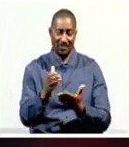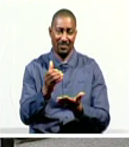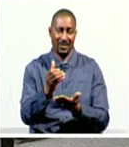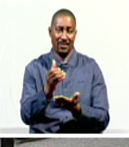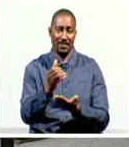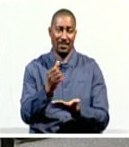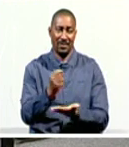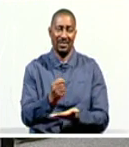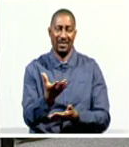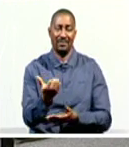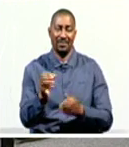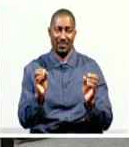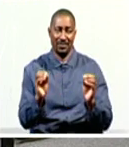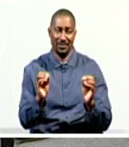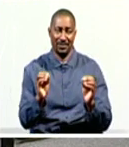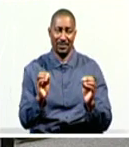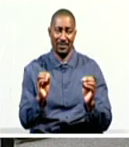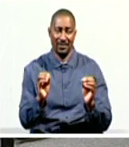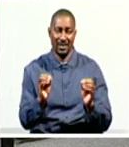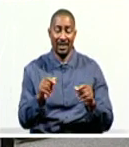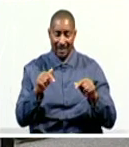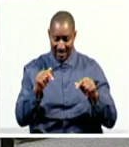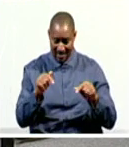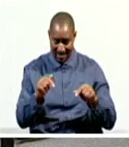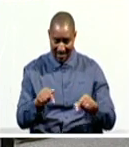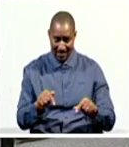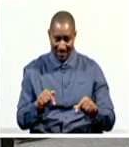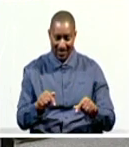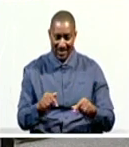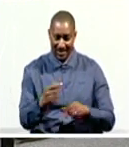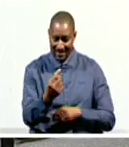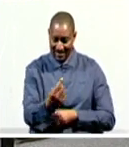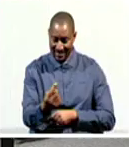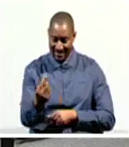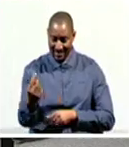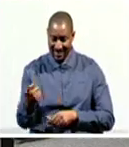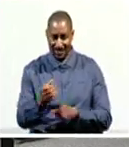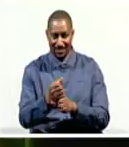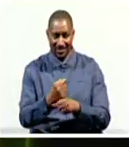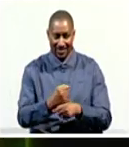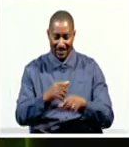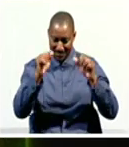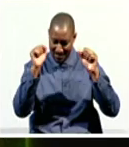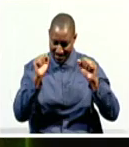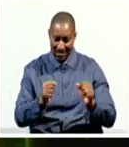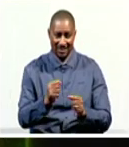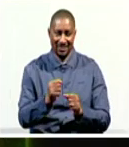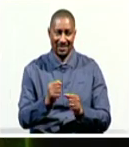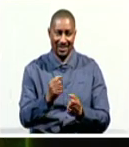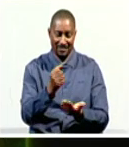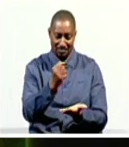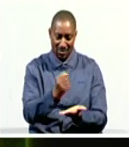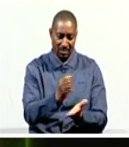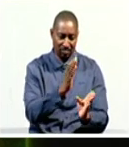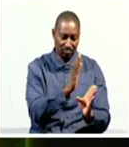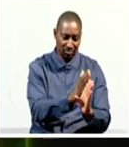we are saying each and every project will be costed to the letter so that we don't repeat the same mistake. So these are the three central